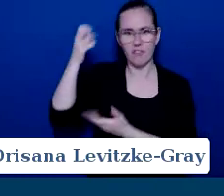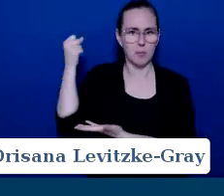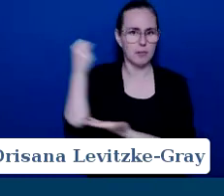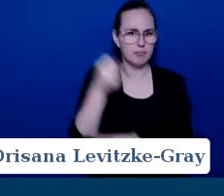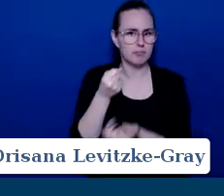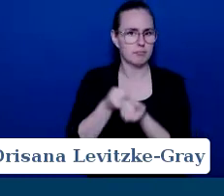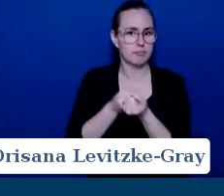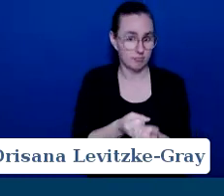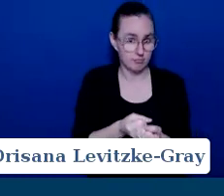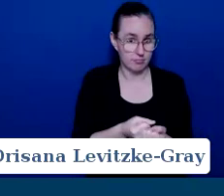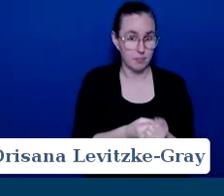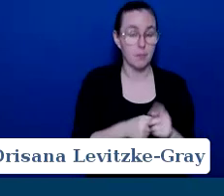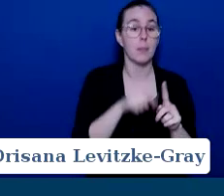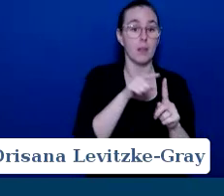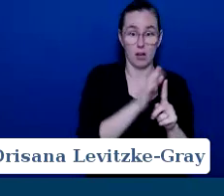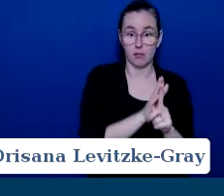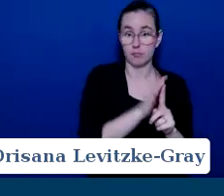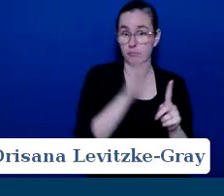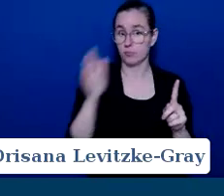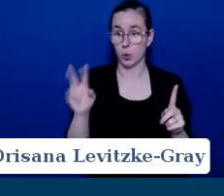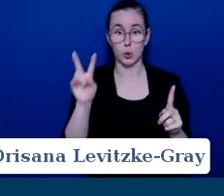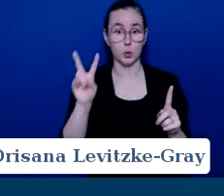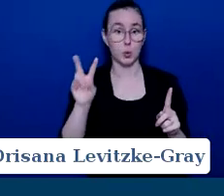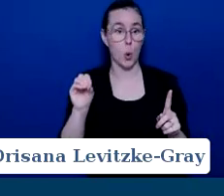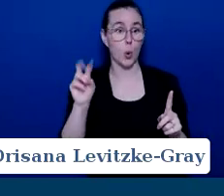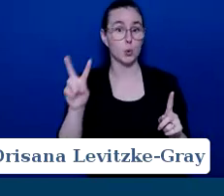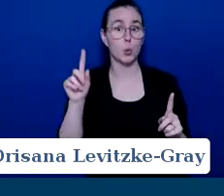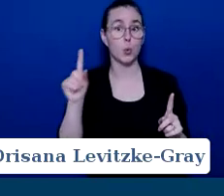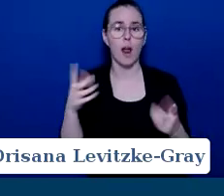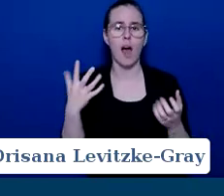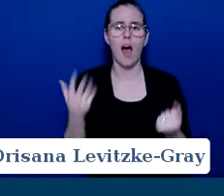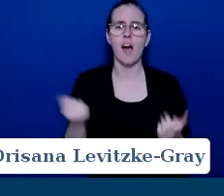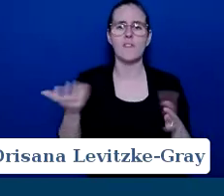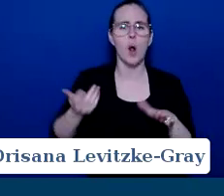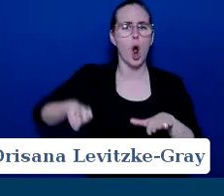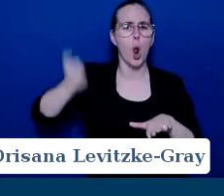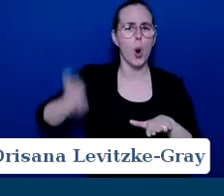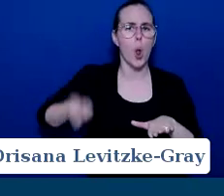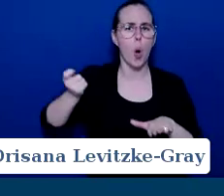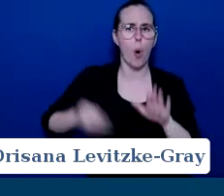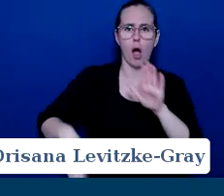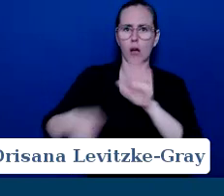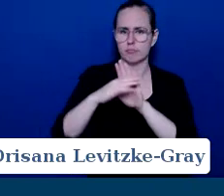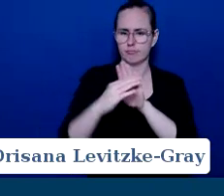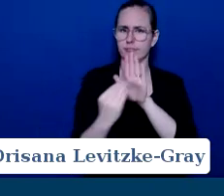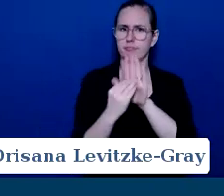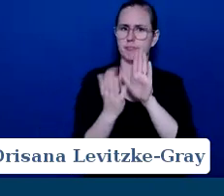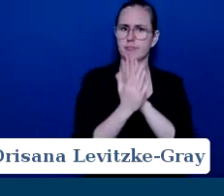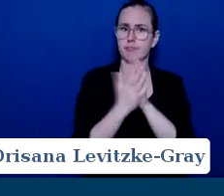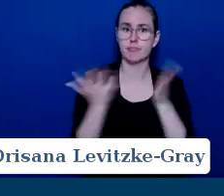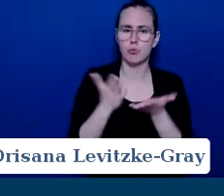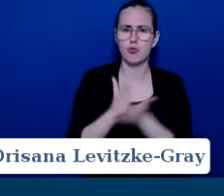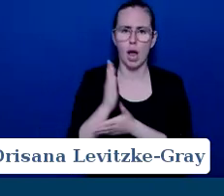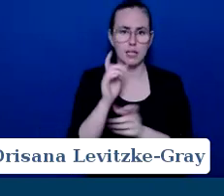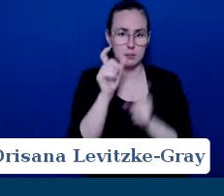Functional Assessment, after which we start implementation and nationwide introduction of the new disability assessment